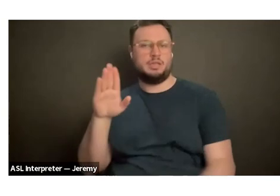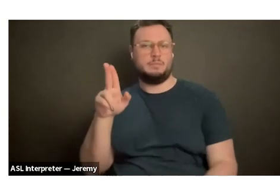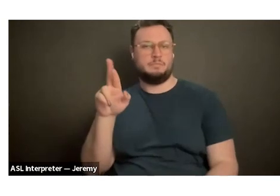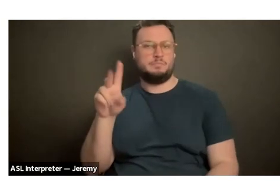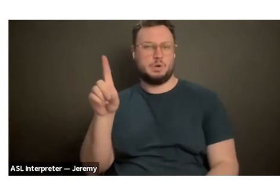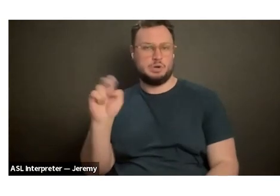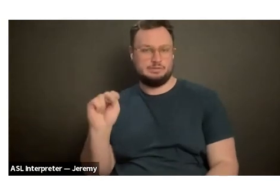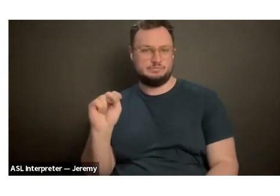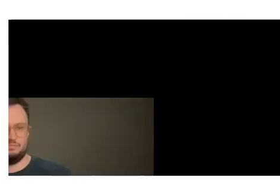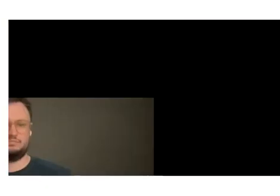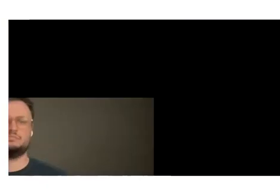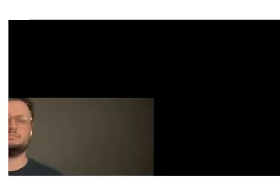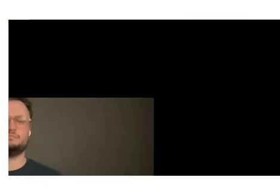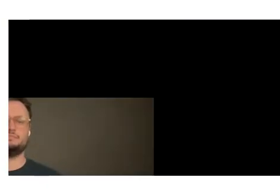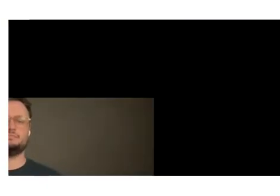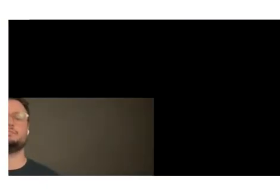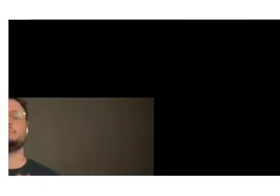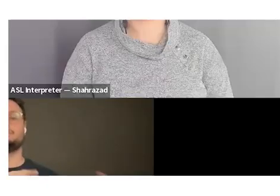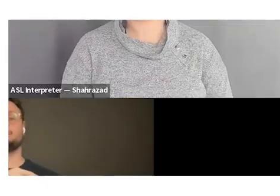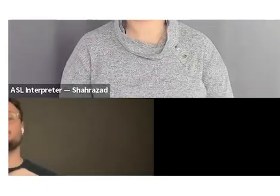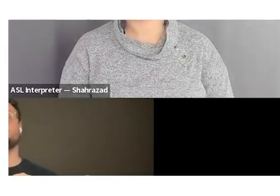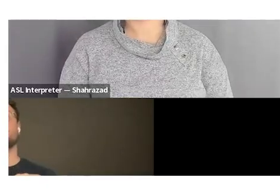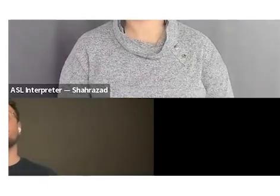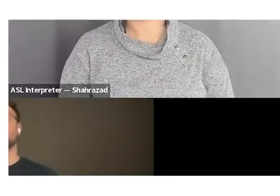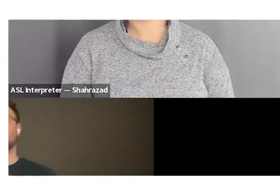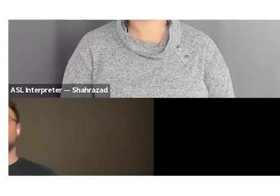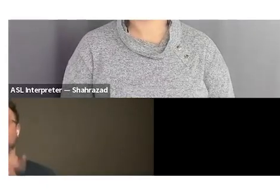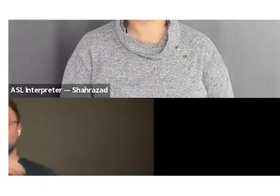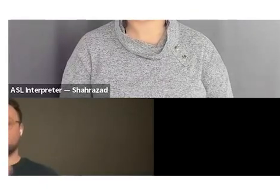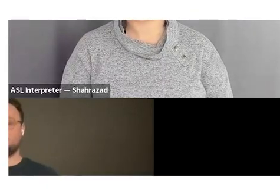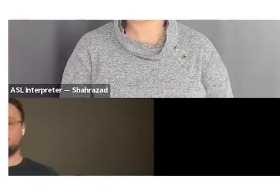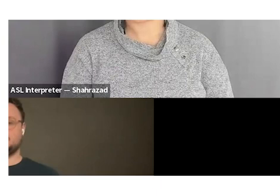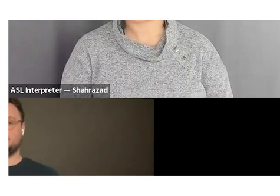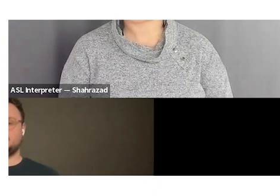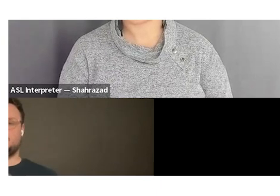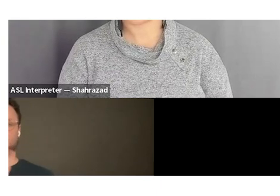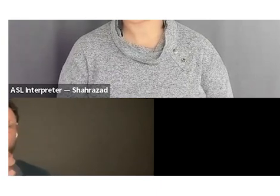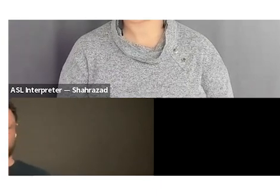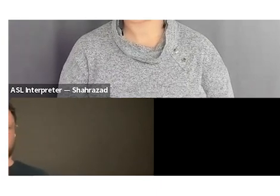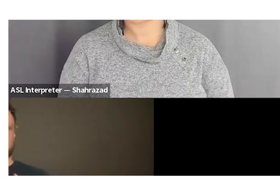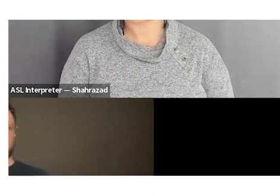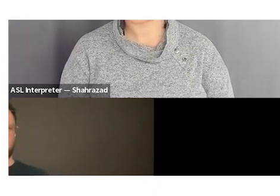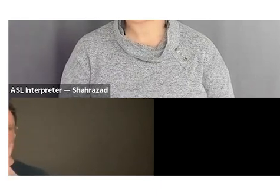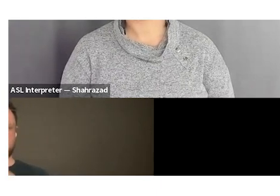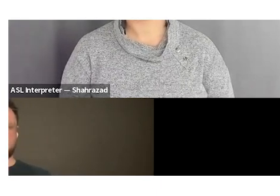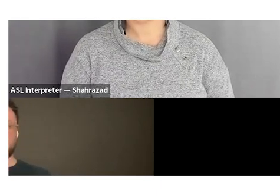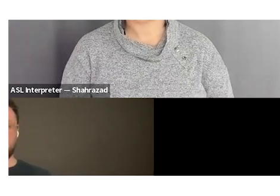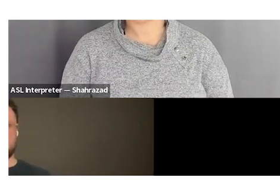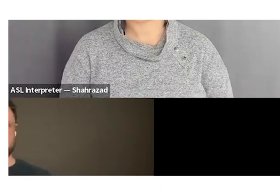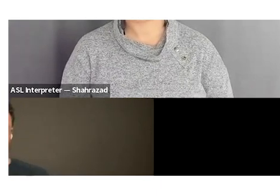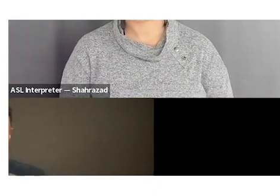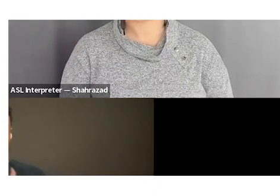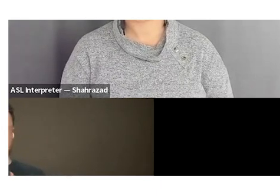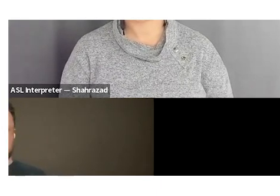over 60% say they avoid disabled people since they don't know how to behave or how to